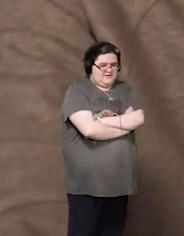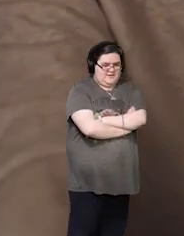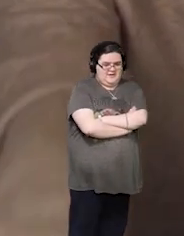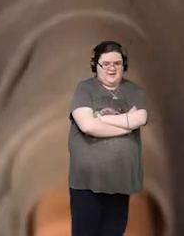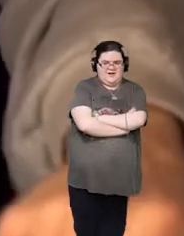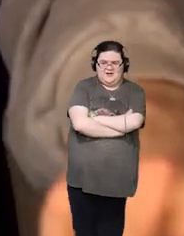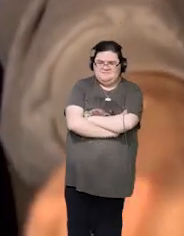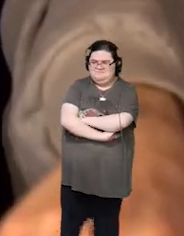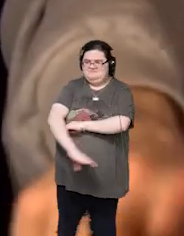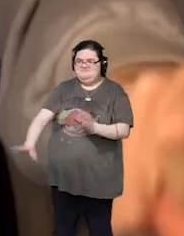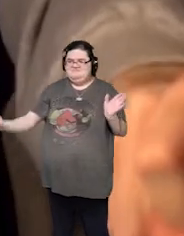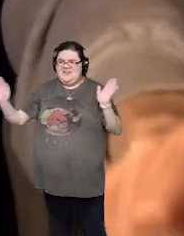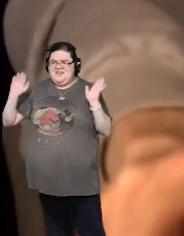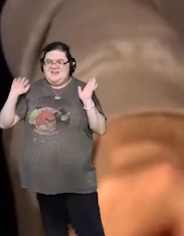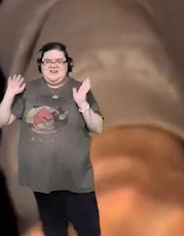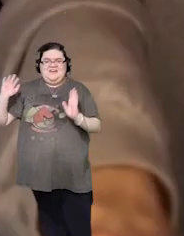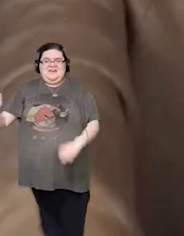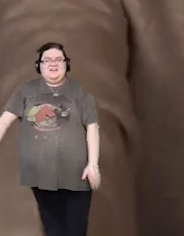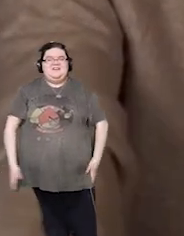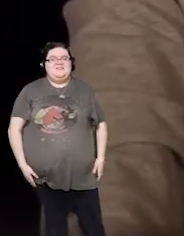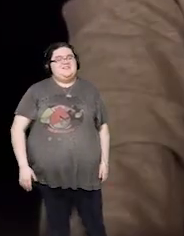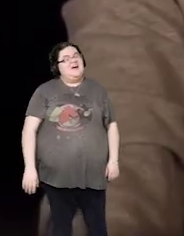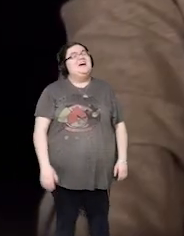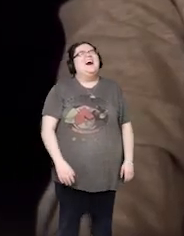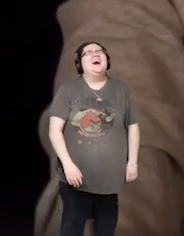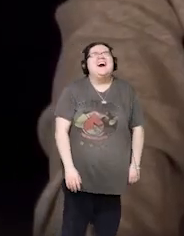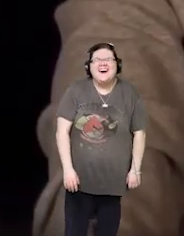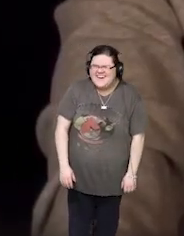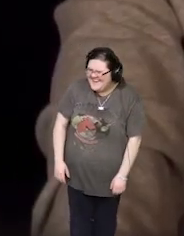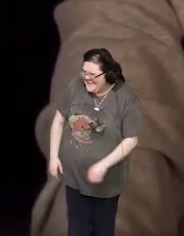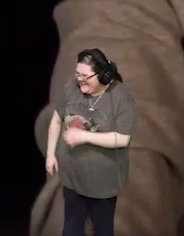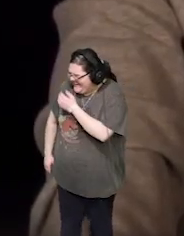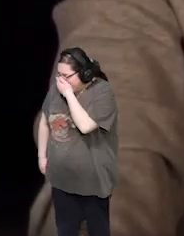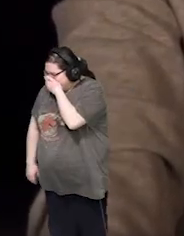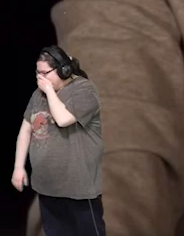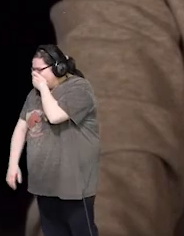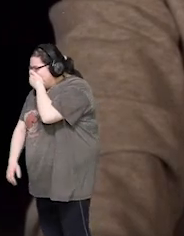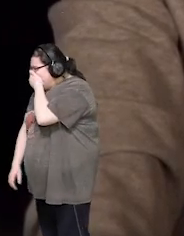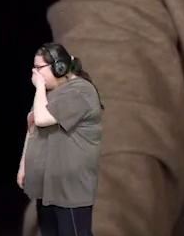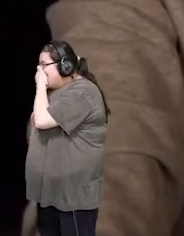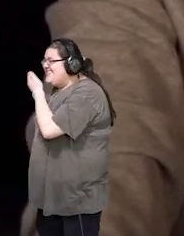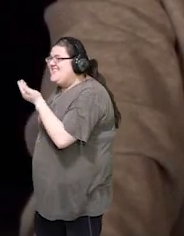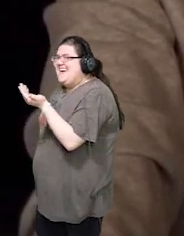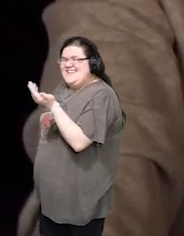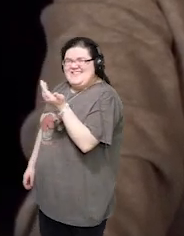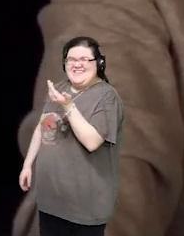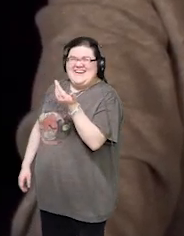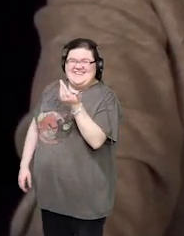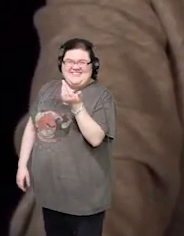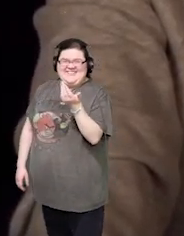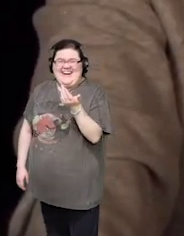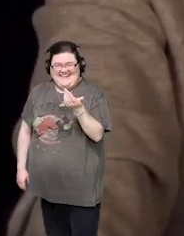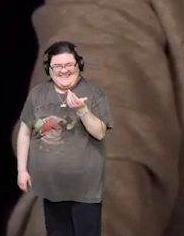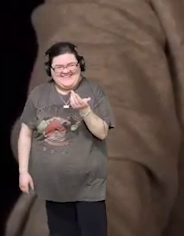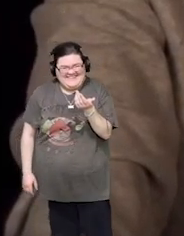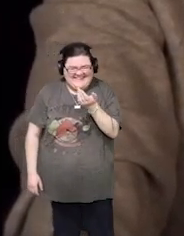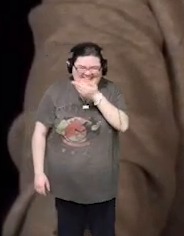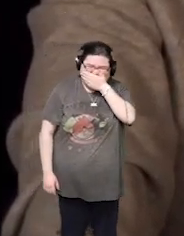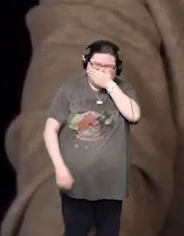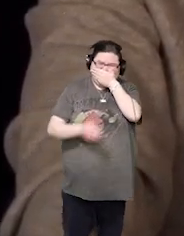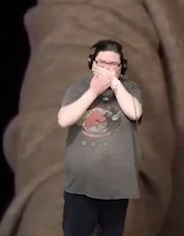kidnappers. That is just the Christmas version of Taken. I'm starting to realize that companies, like phone companies, why is he kind of